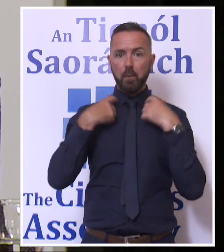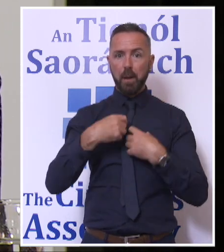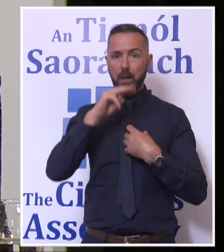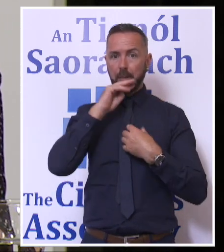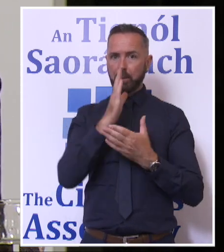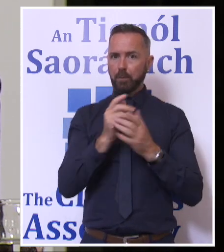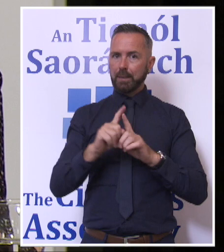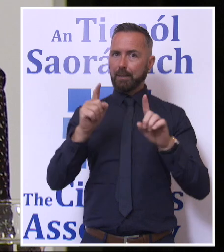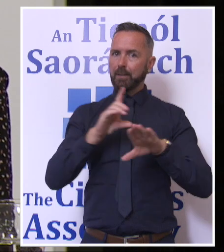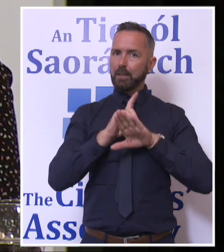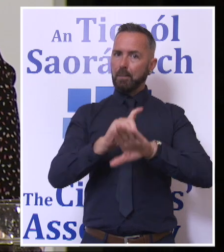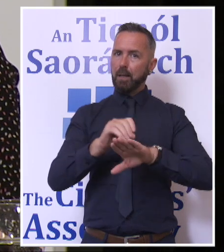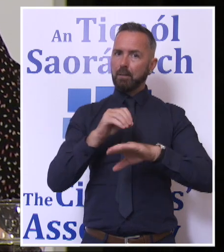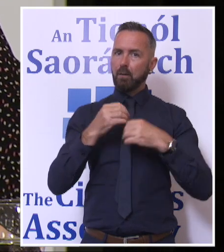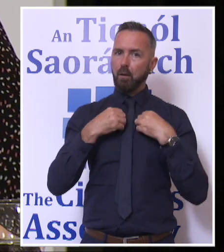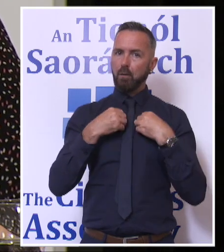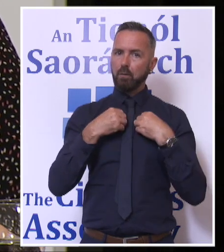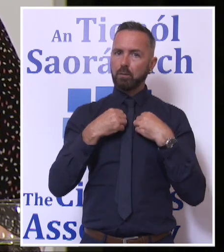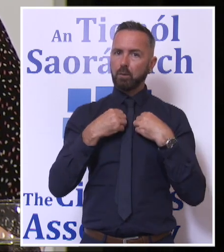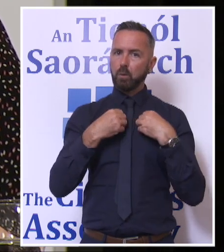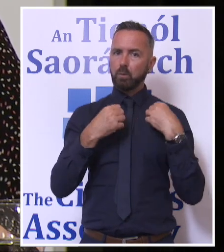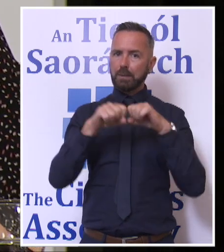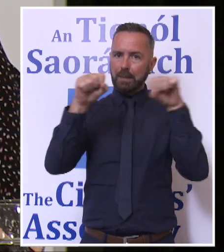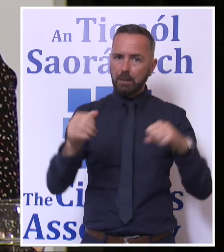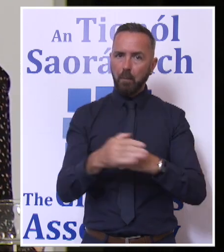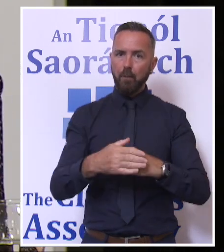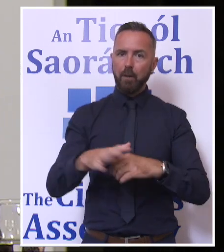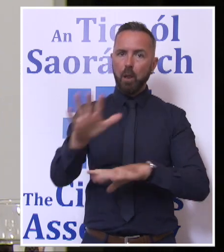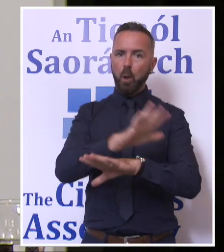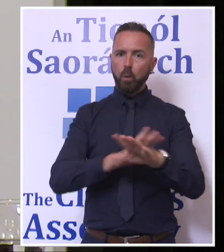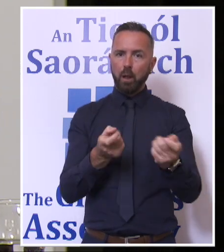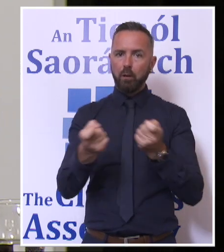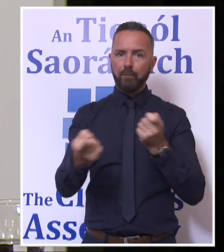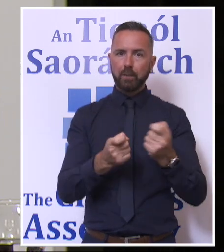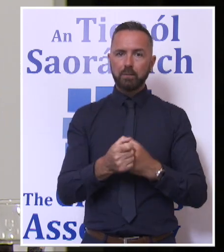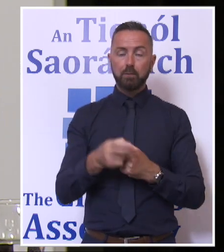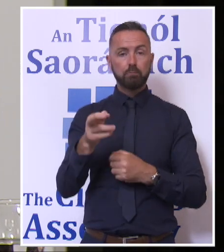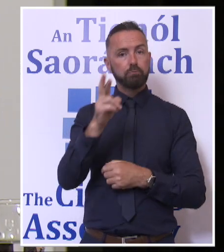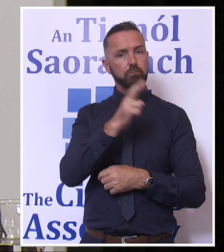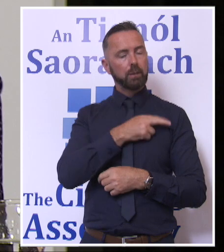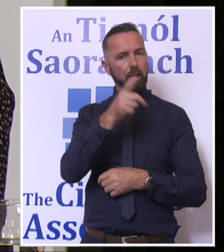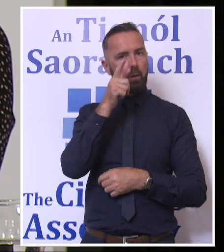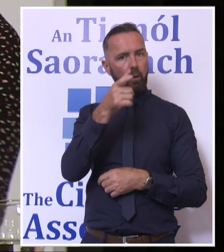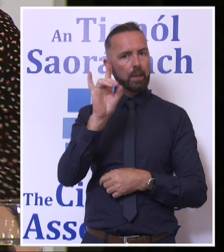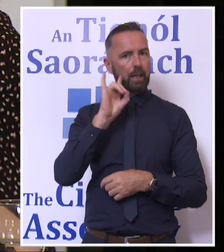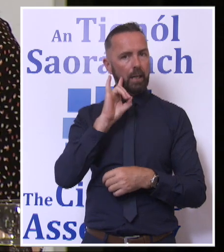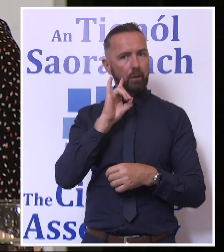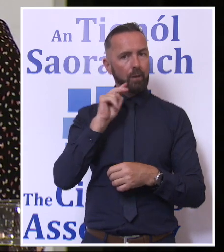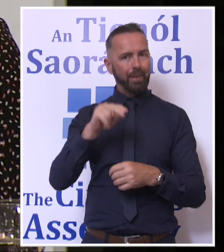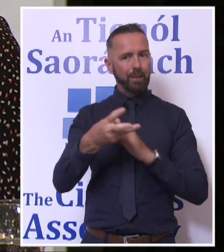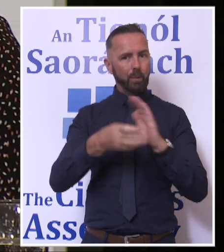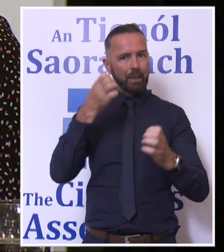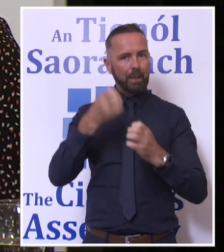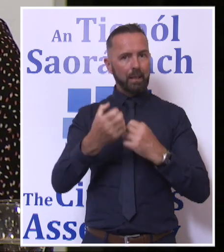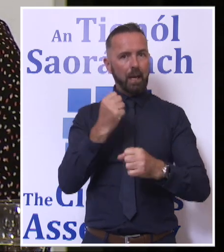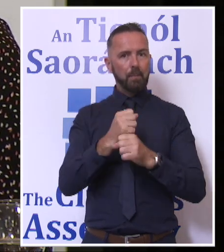different things depending on their own system of local governance. And you're very fortunate actually to be hearing over the course of this weekend